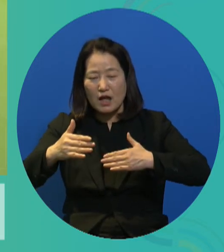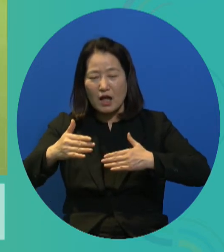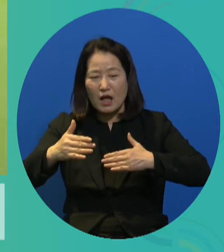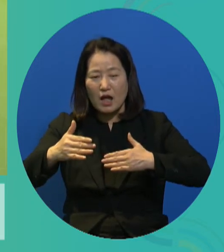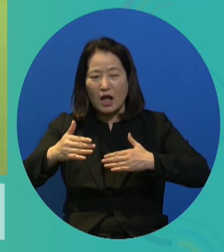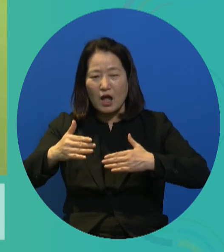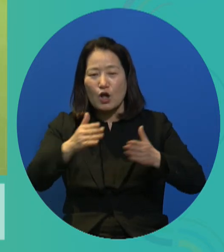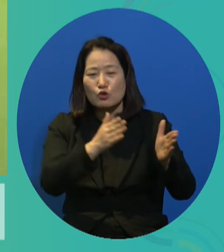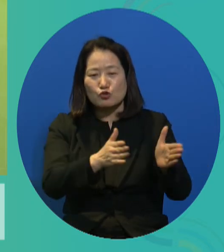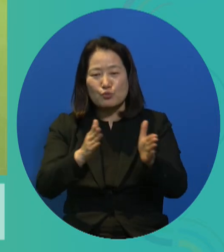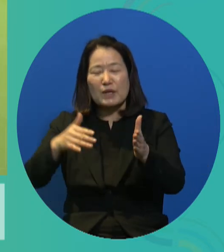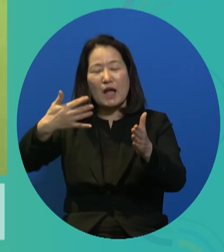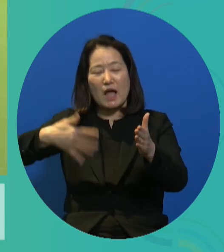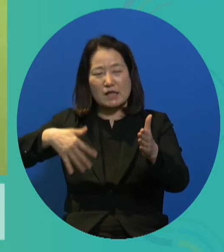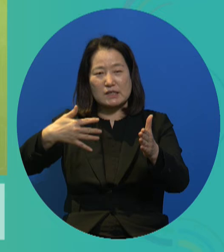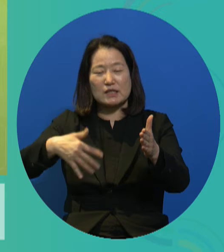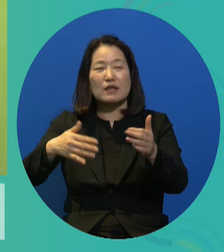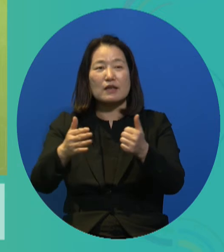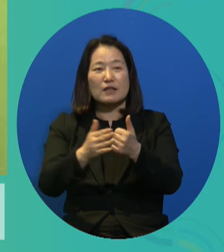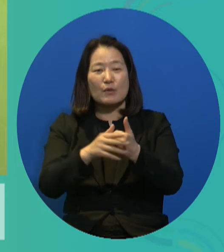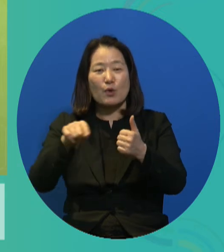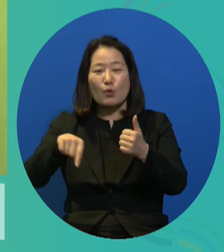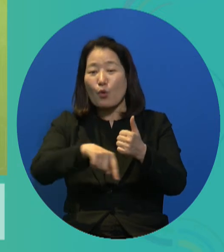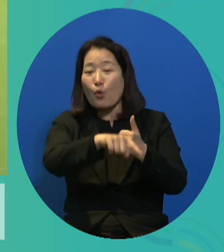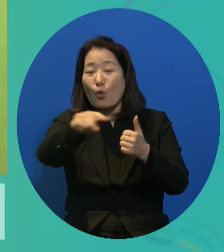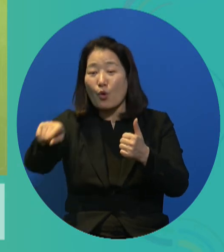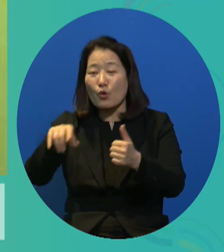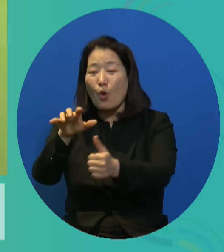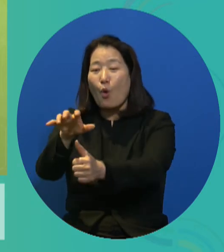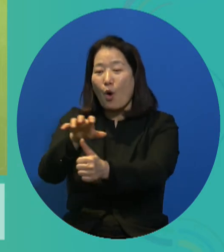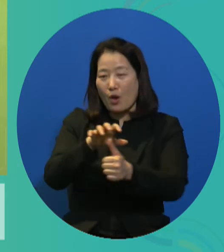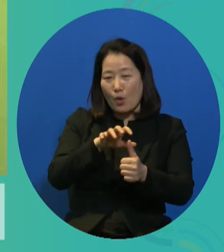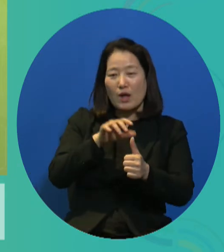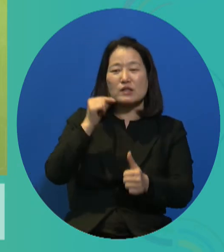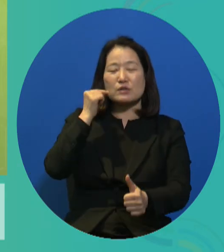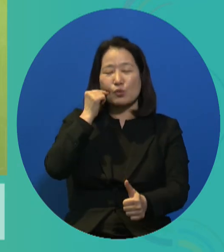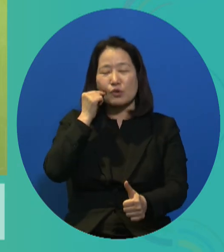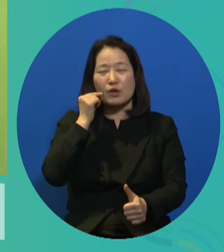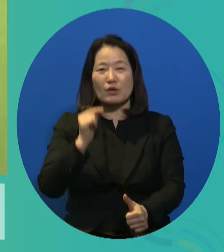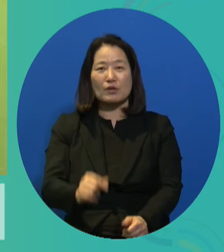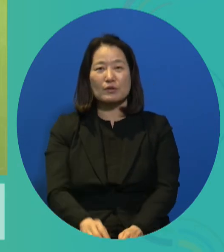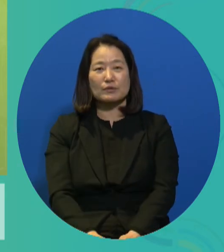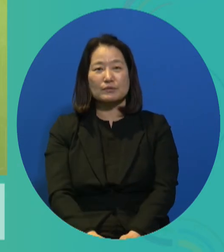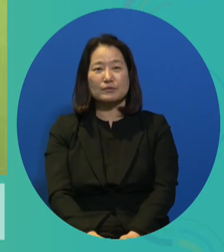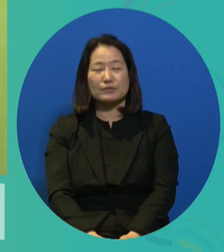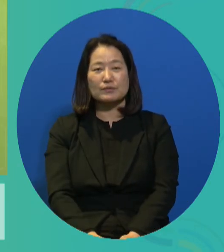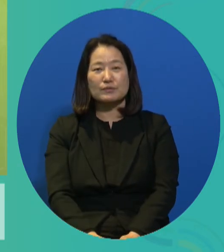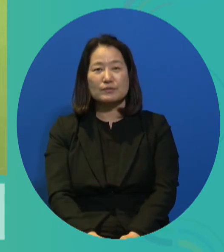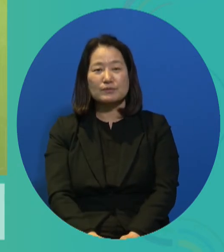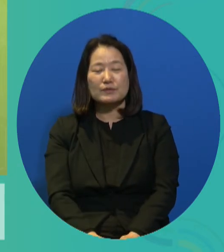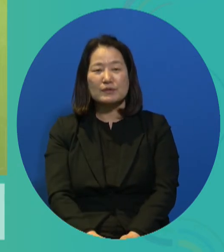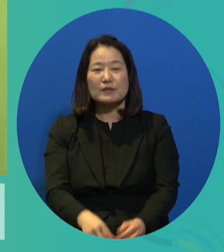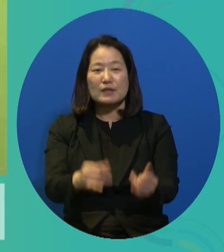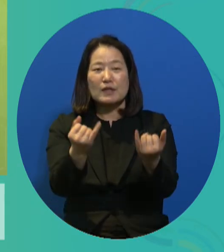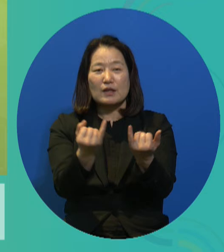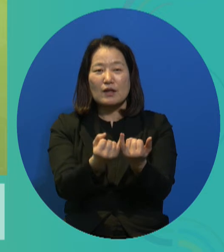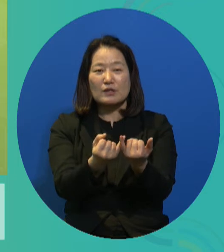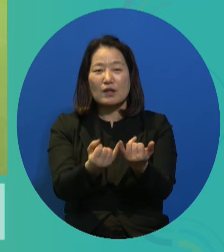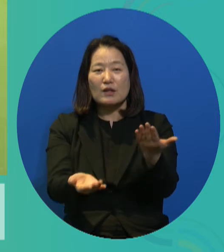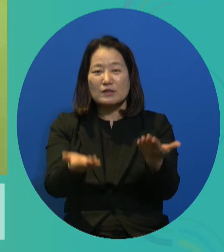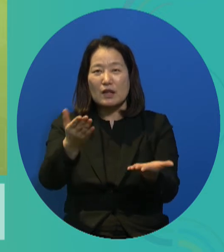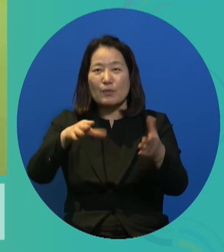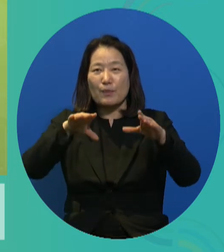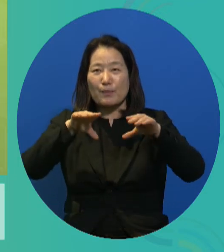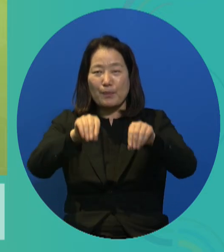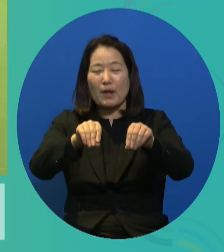those conventions, we still do not have domestic mechanisms in place to allow for and enable the use of those